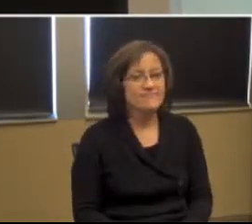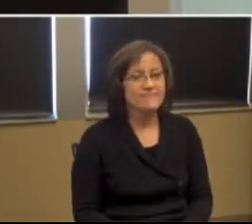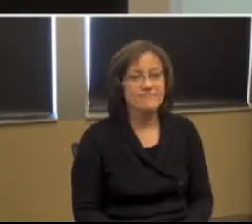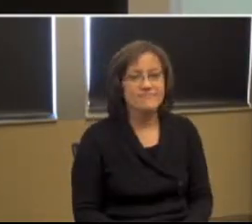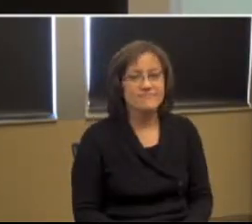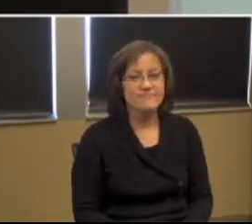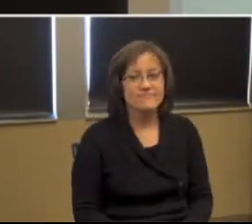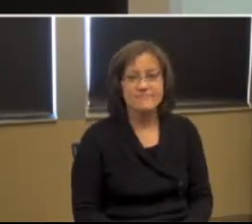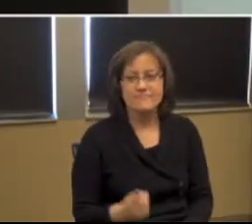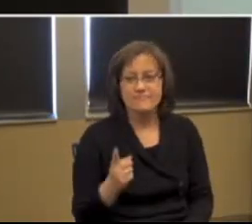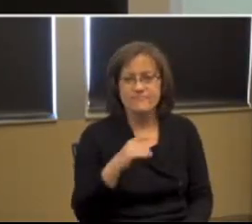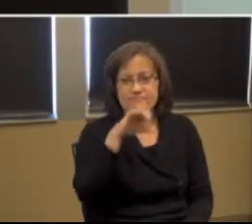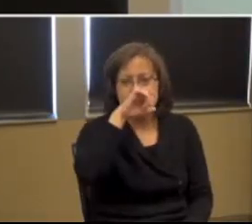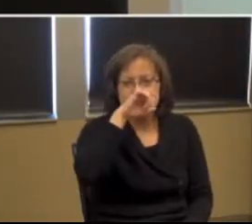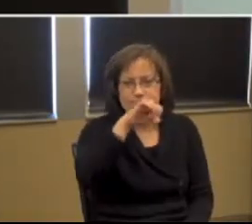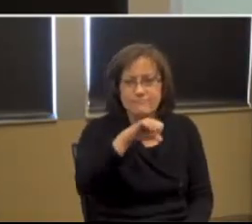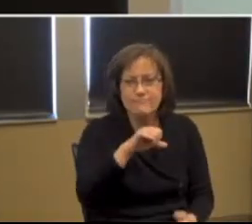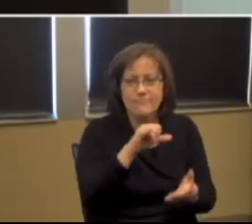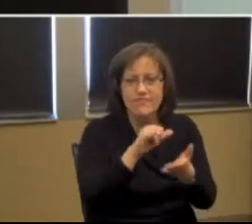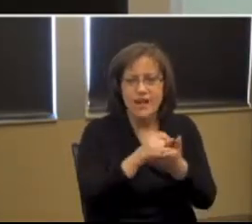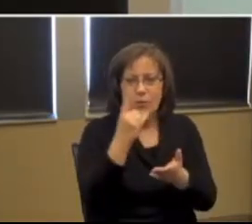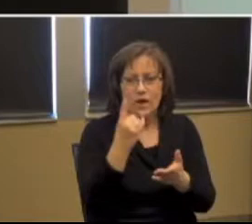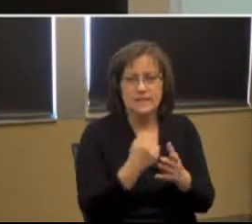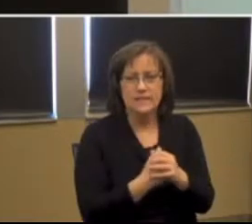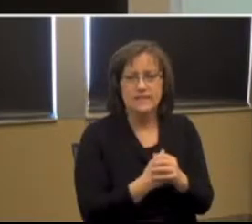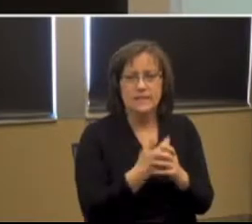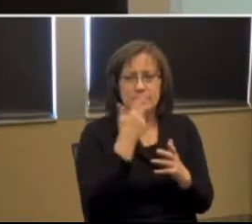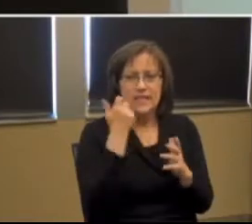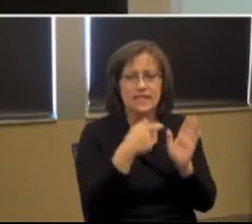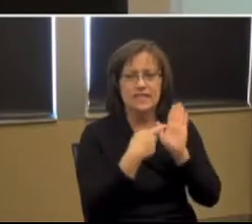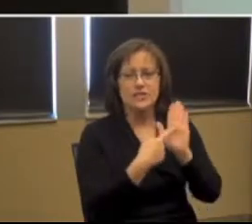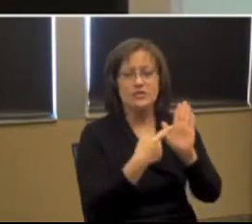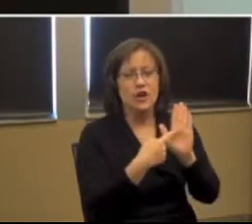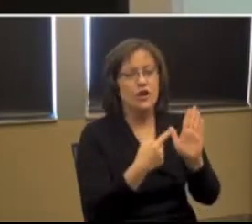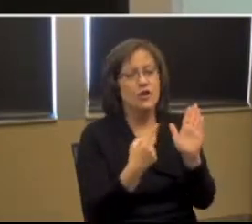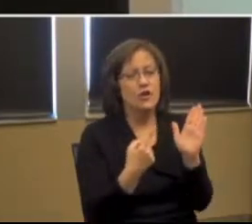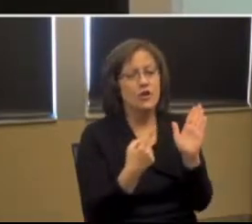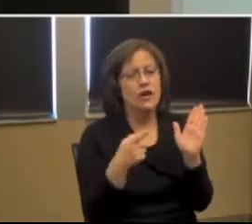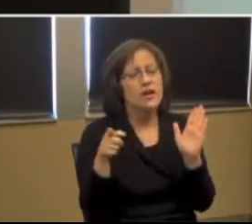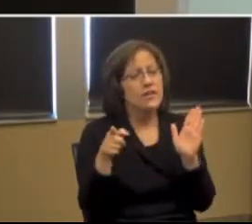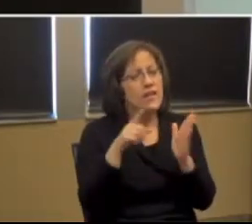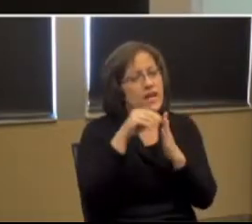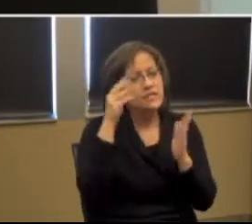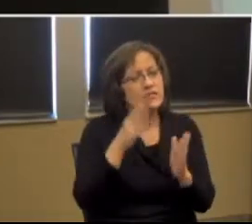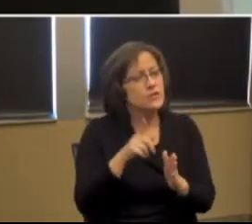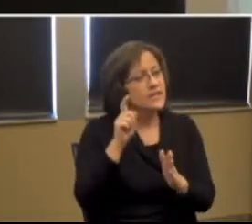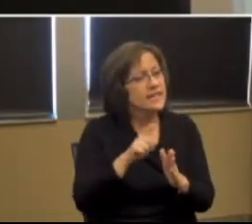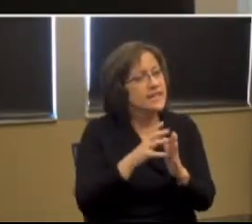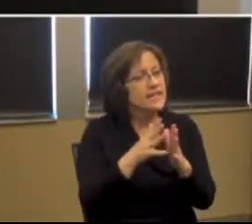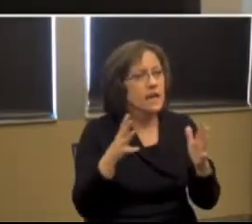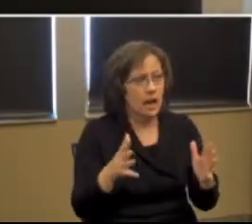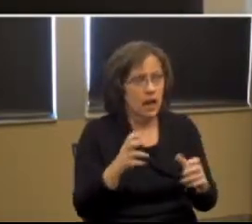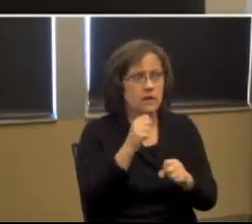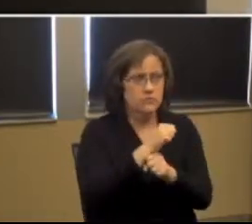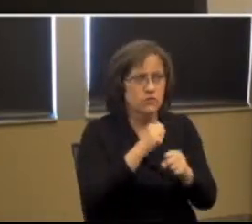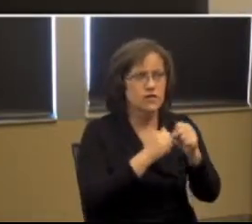This is one that I loved because it showed, I mean, this was a student who needed a lot of structure. So they would